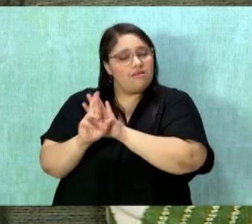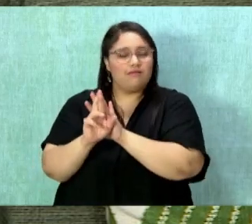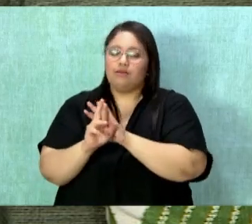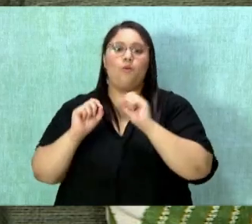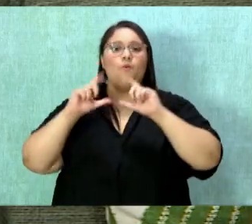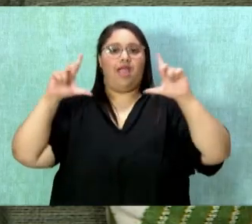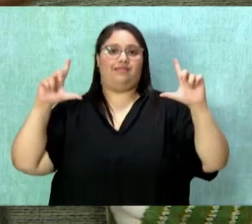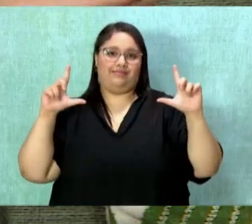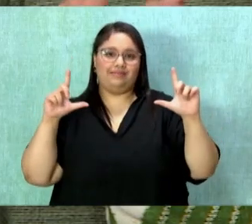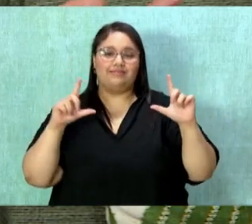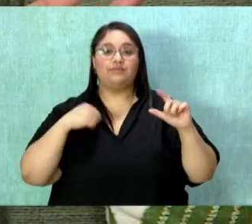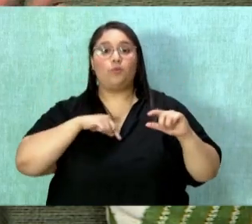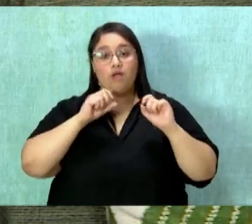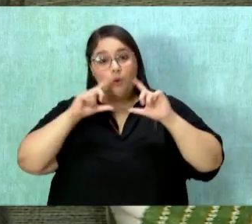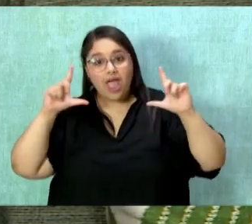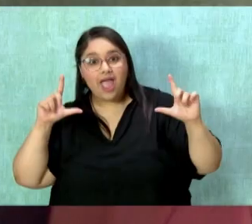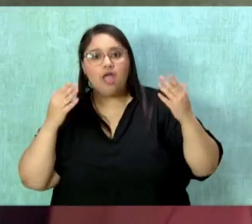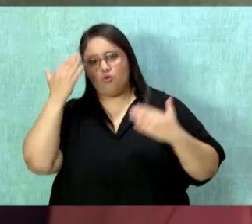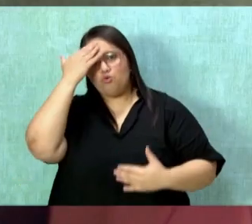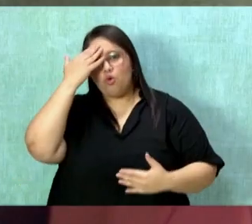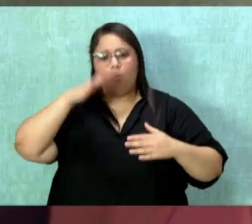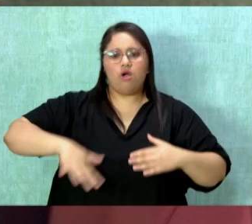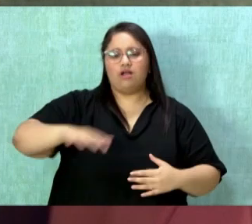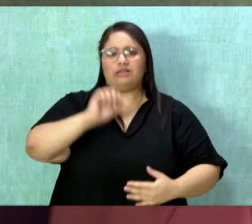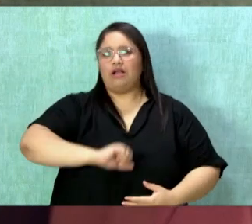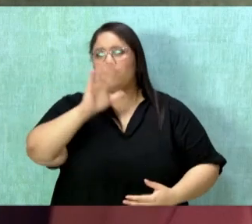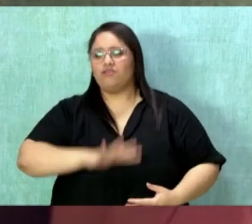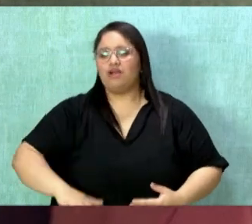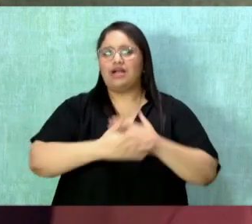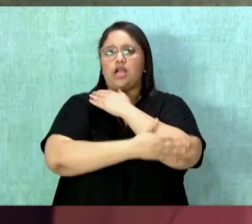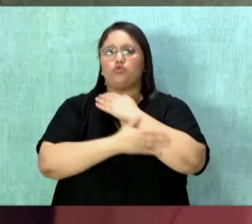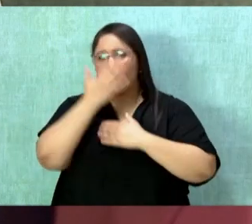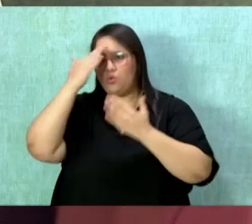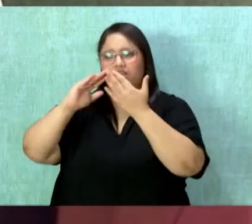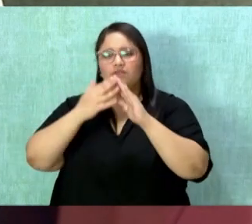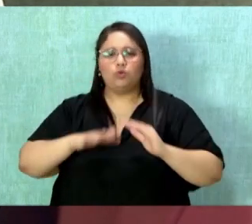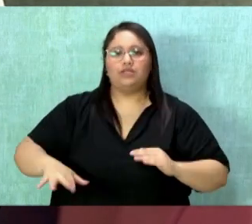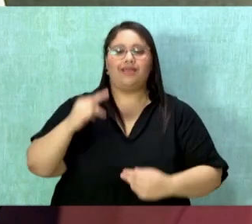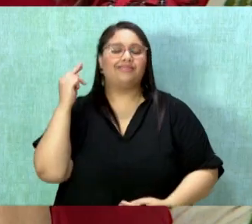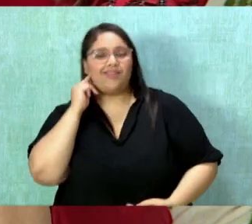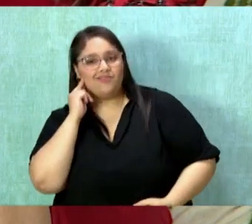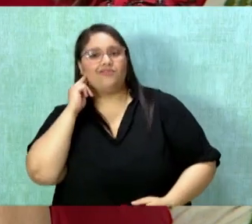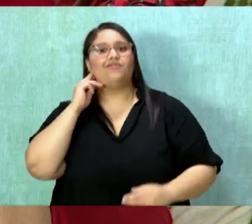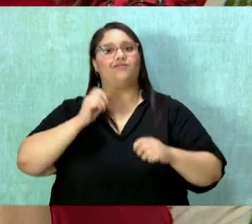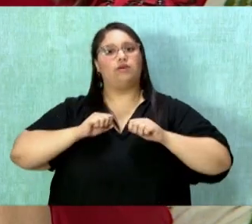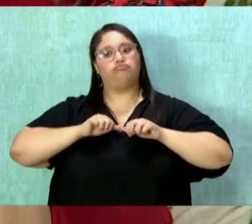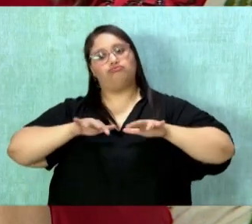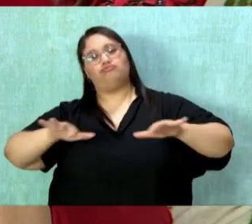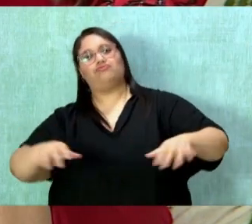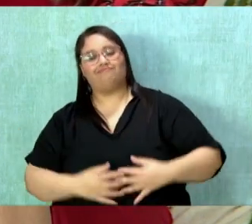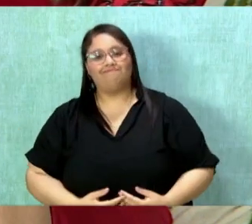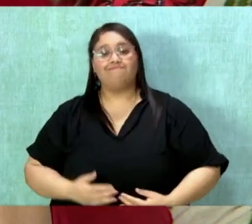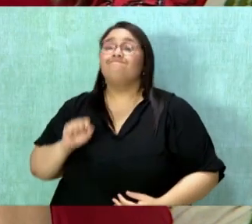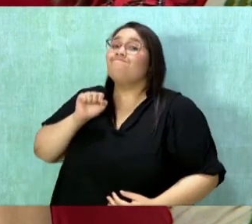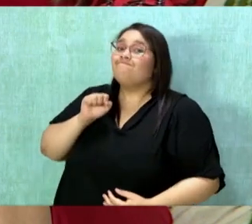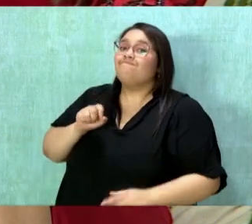also awareness, bringing awareness across the country in terms of the deaf community and deafness at large. Yeah, as